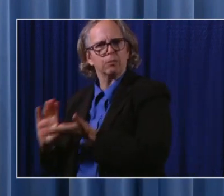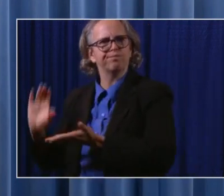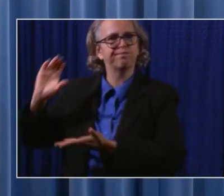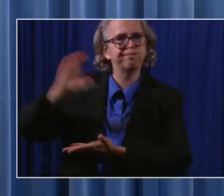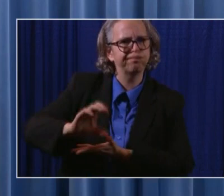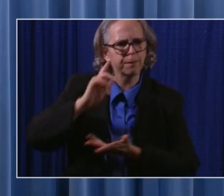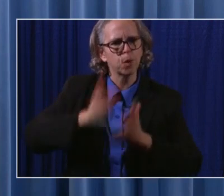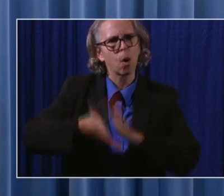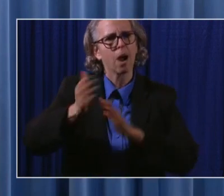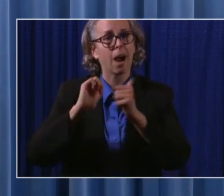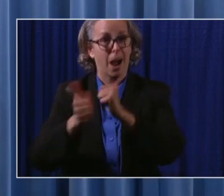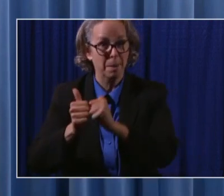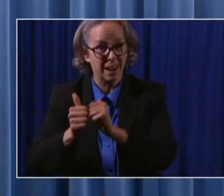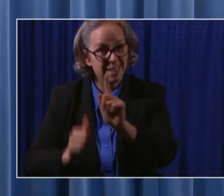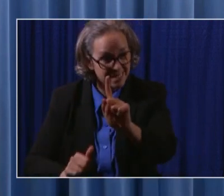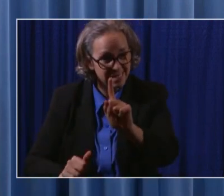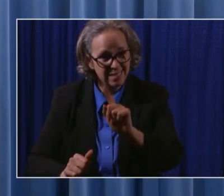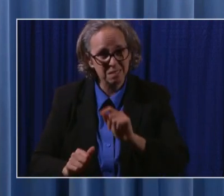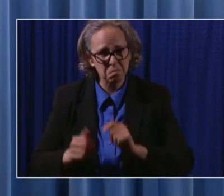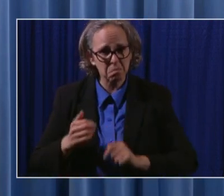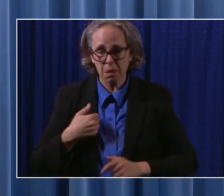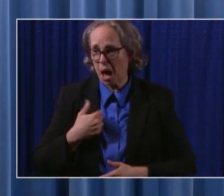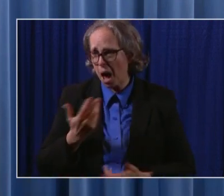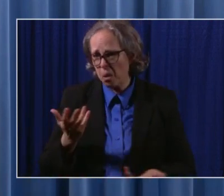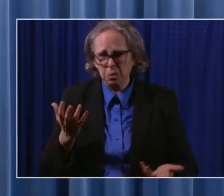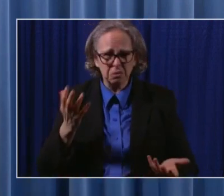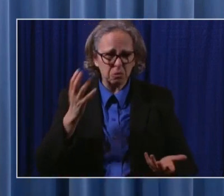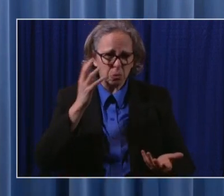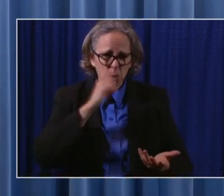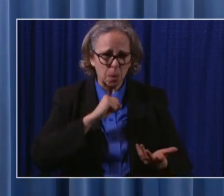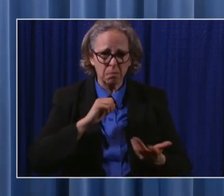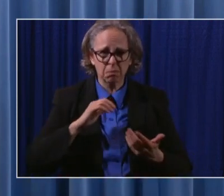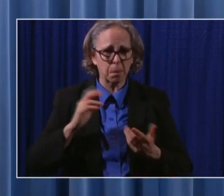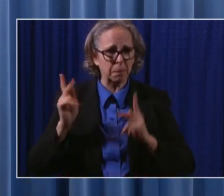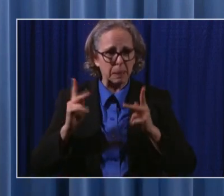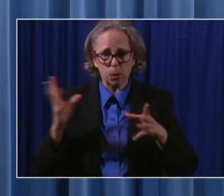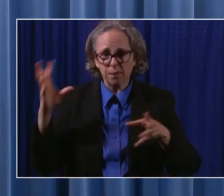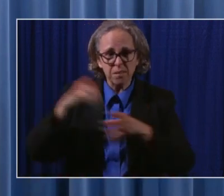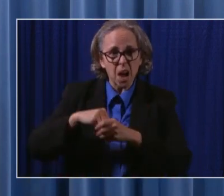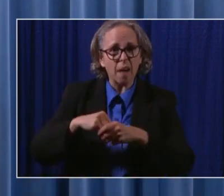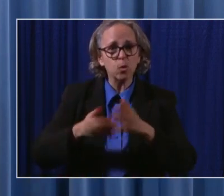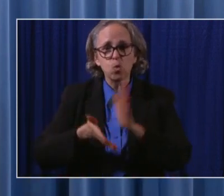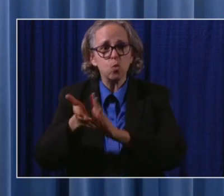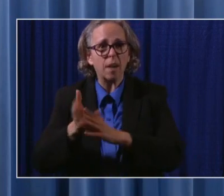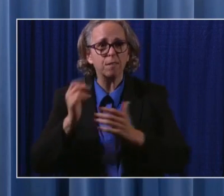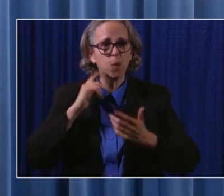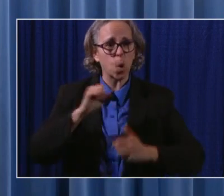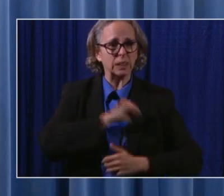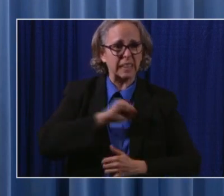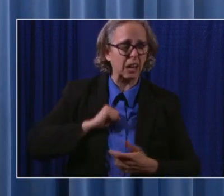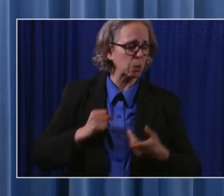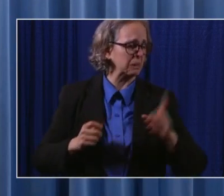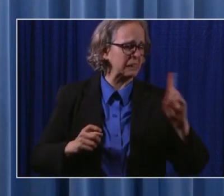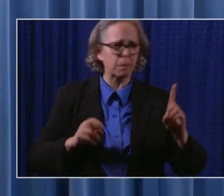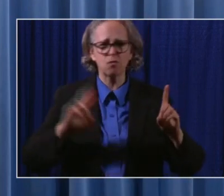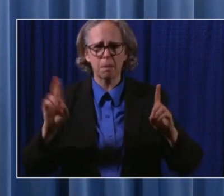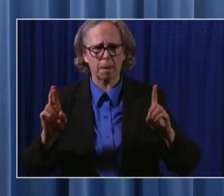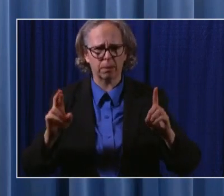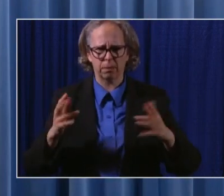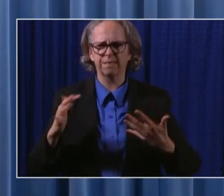U.S. Senate, Democrat or Republican in this country, that doesn't have an independent expenditure group that has been set